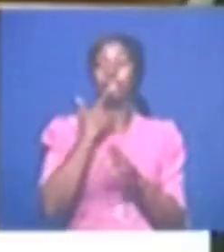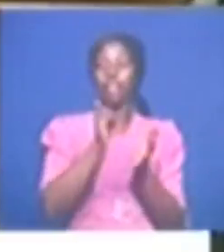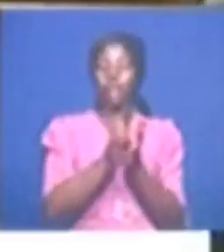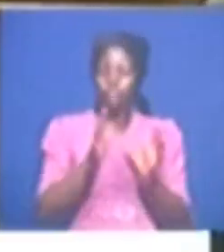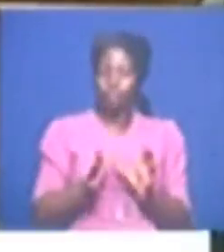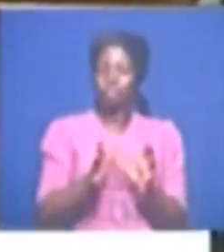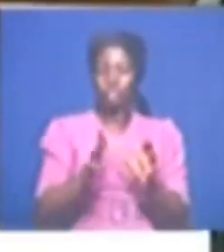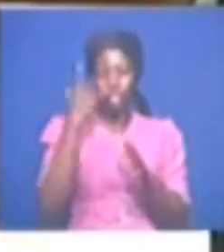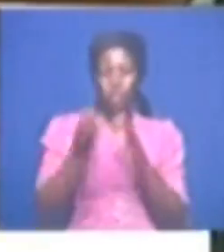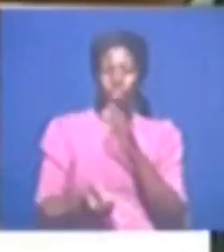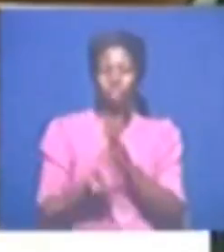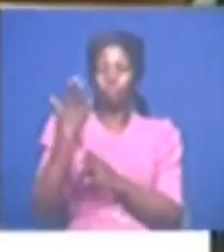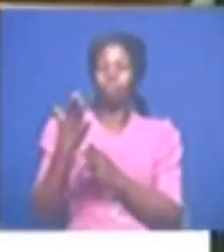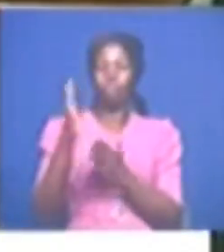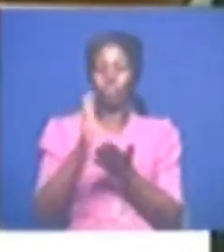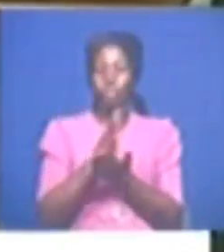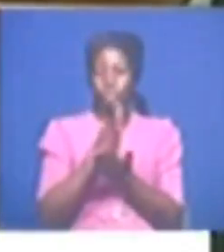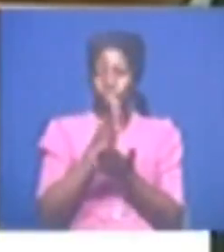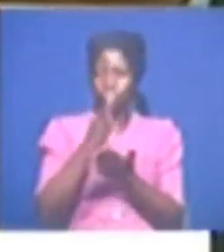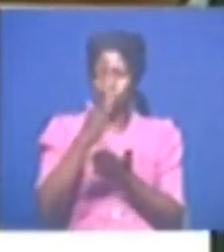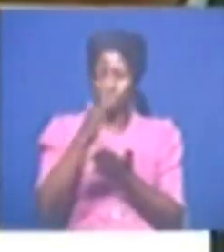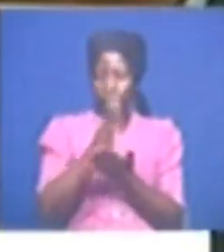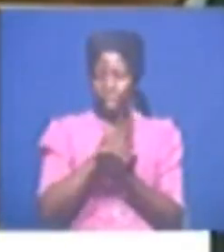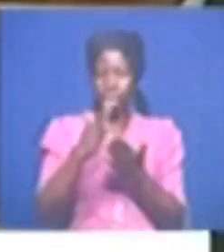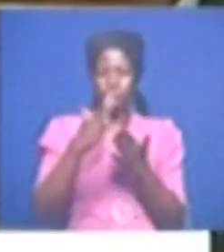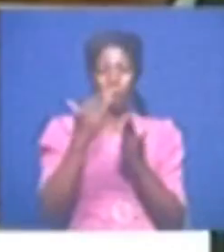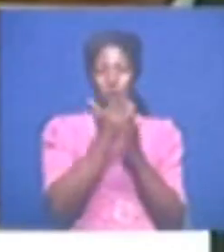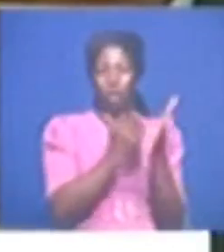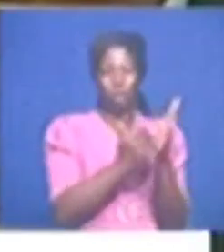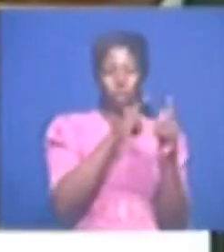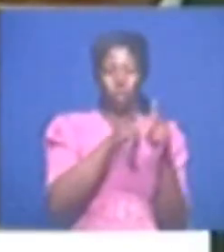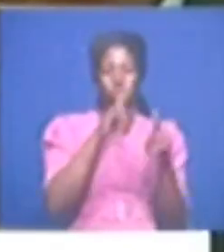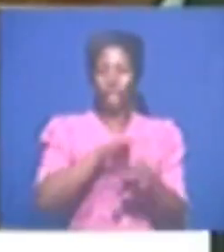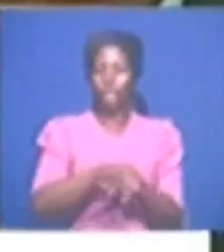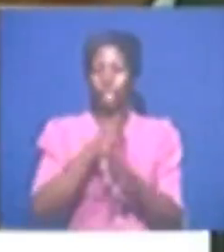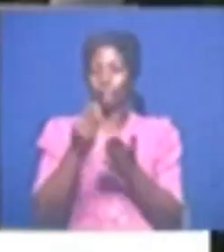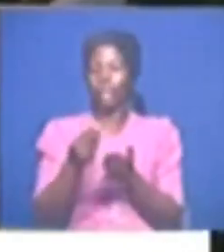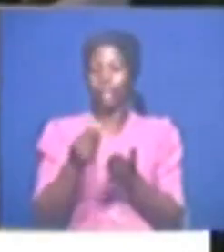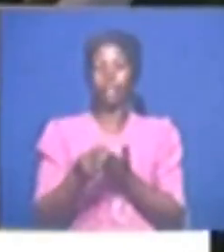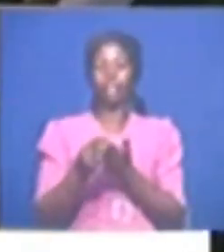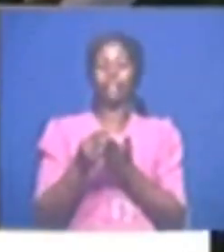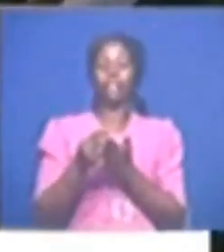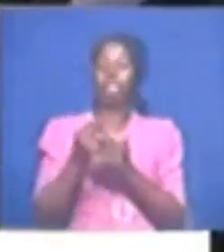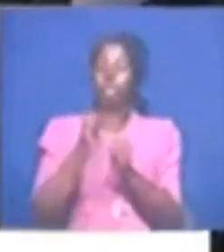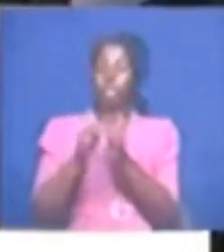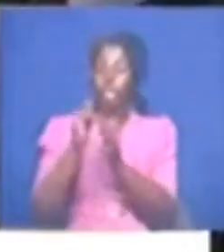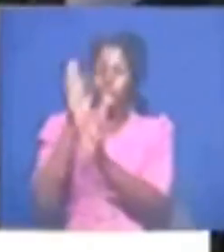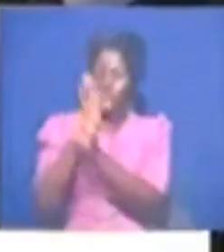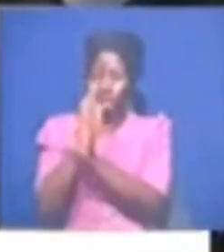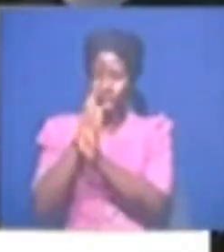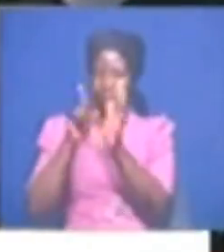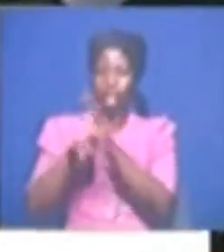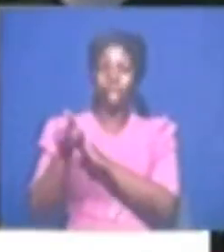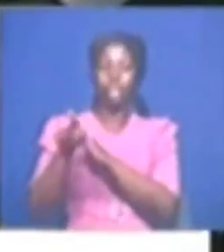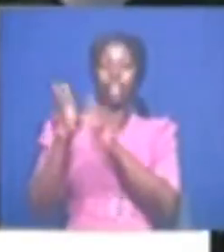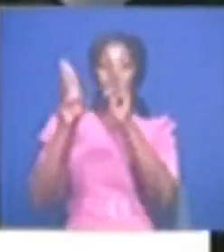of a repatriation program in a bid to recover money stashed in foreign banks. A key distortion,